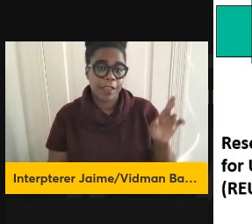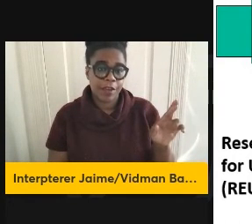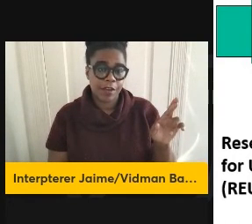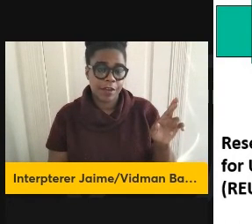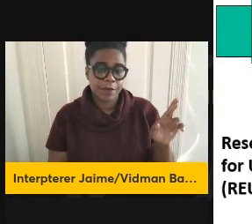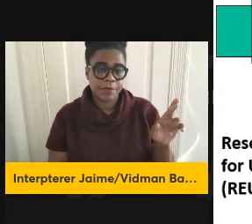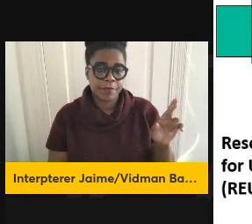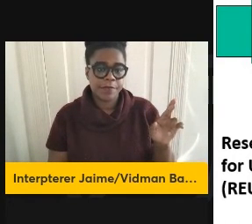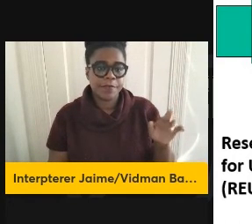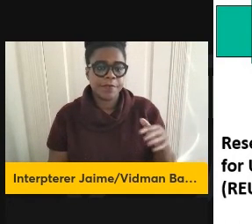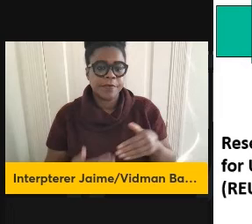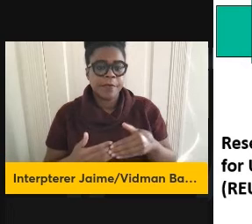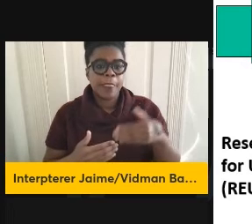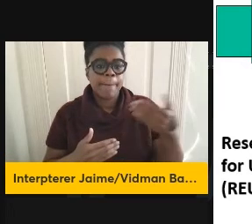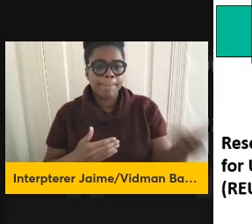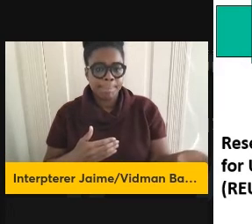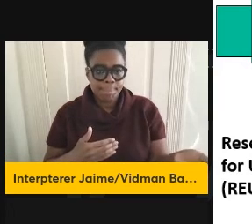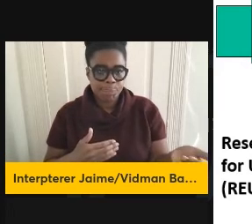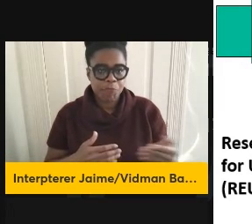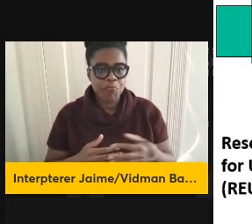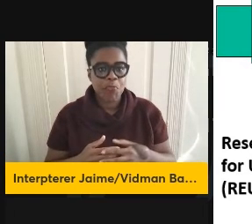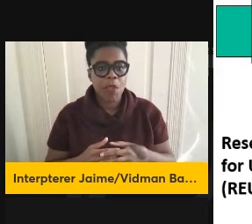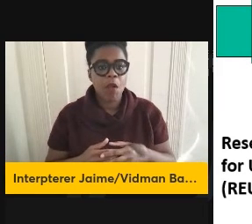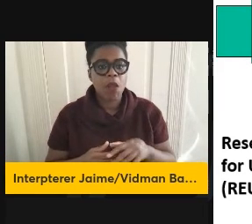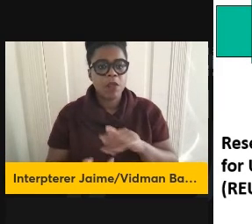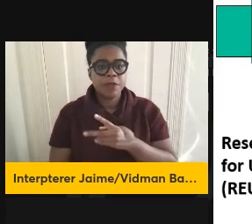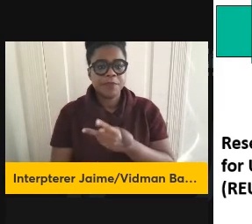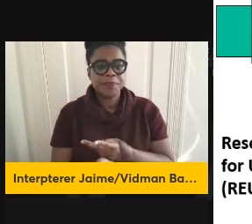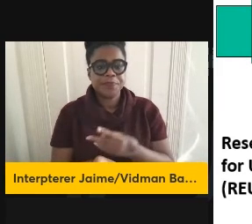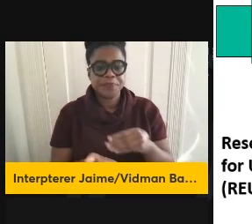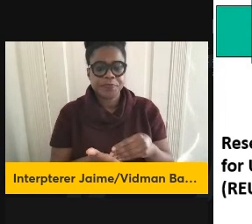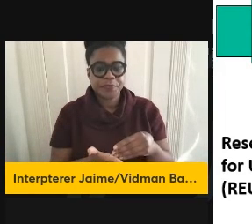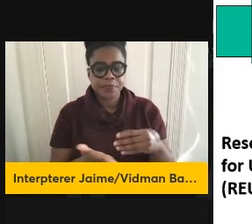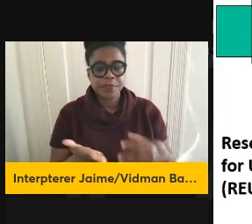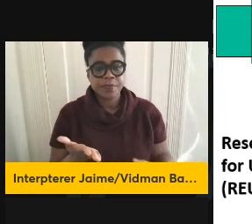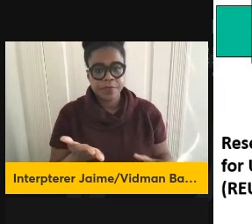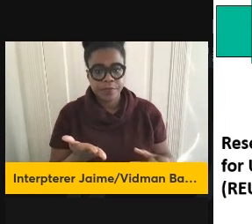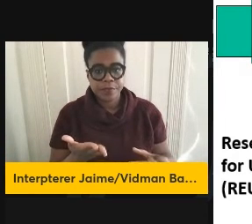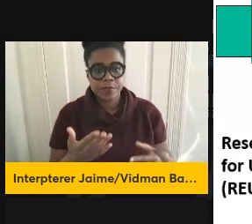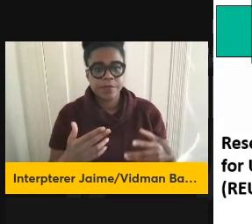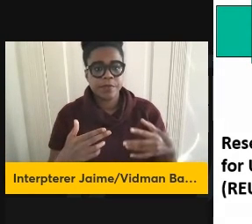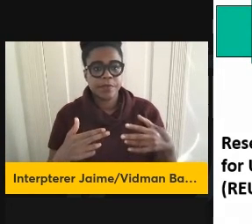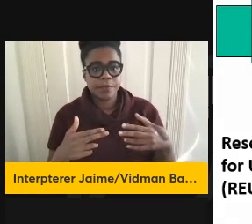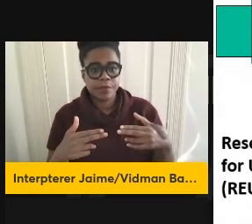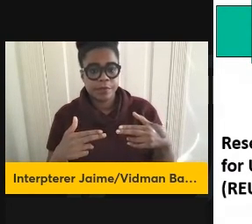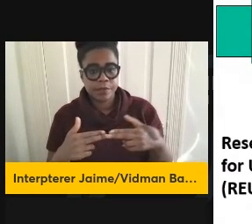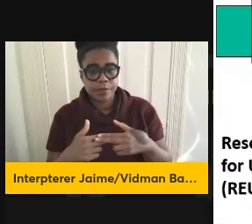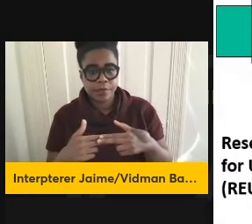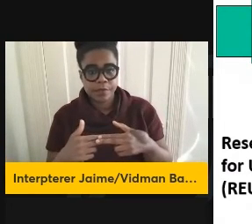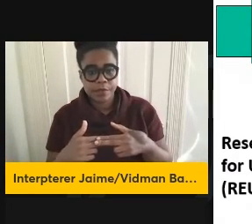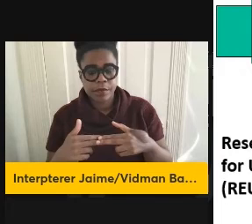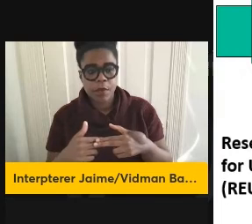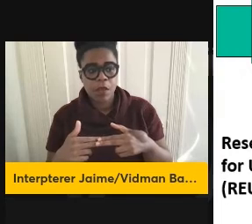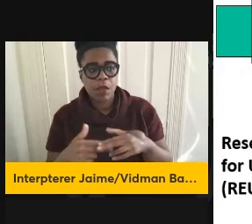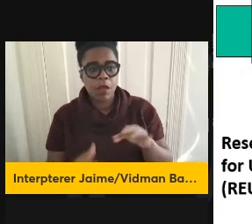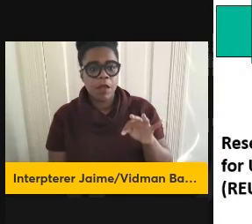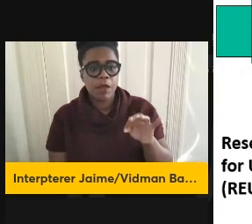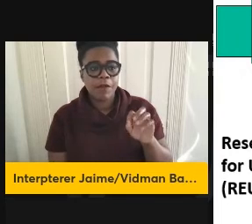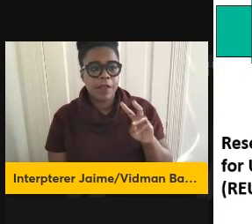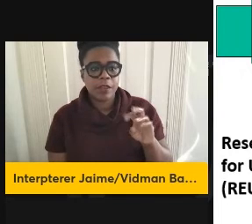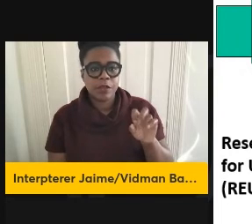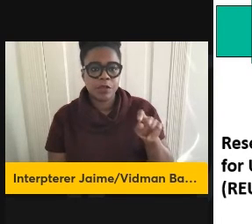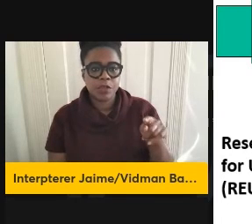The next one in the banner is graduate students. I have a slide on our fellowship program,